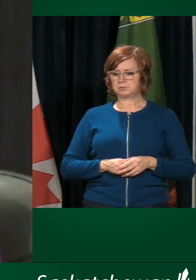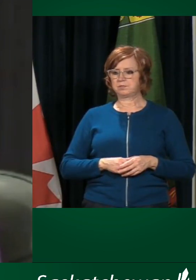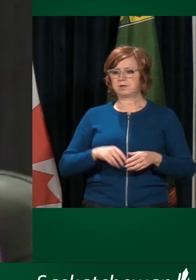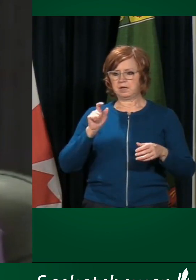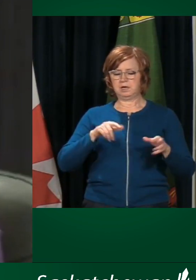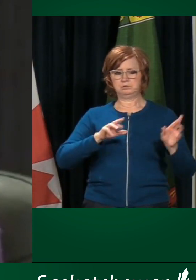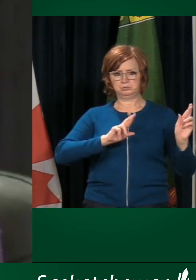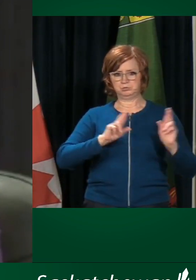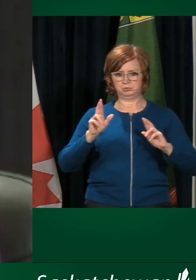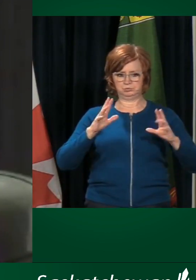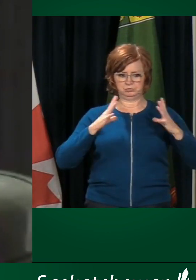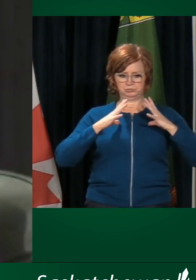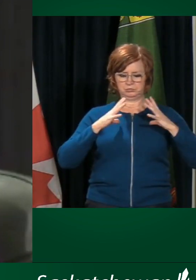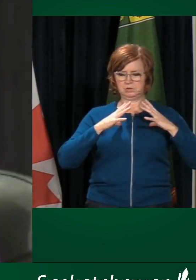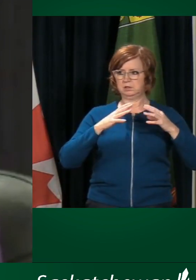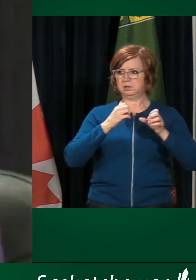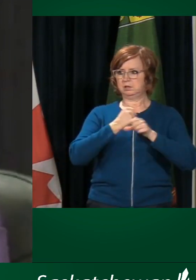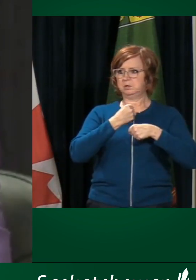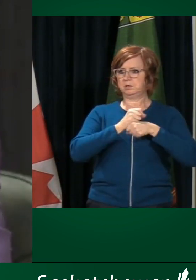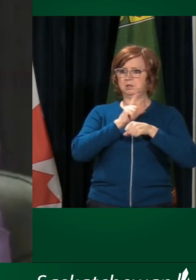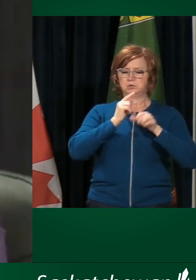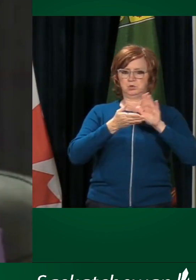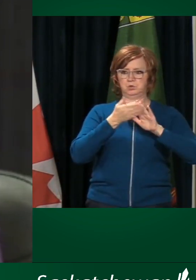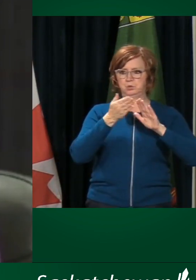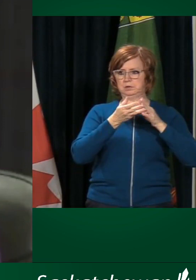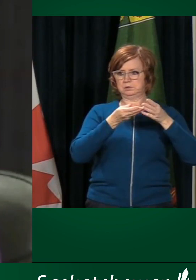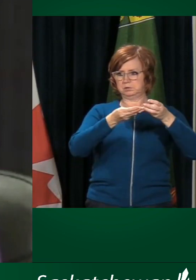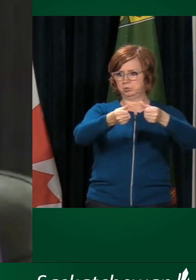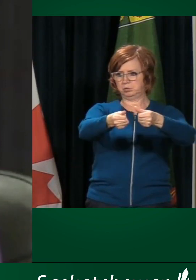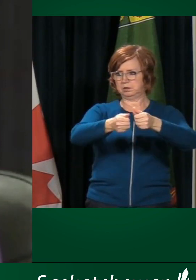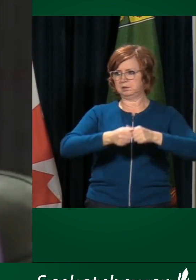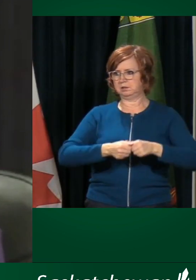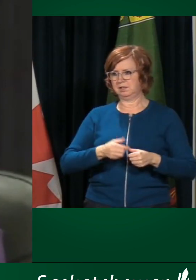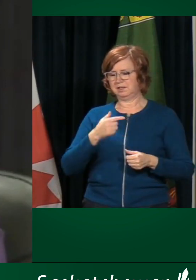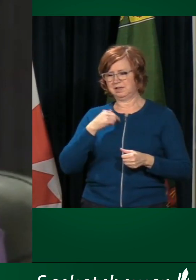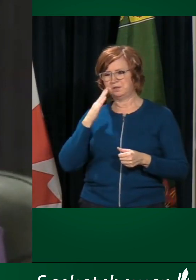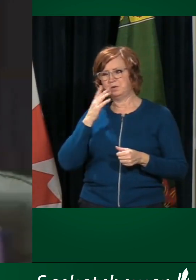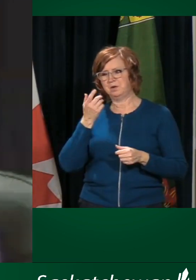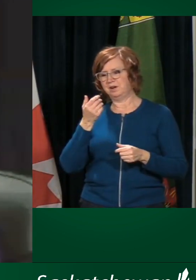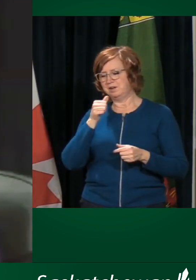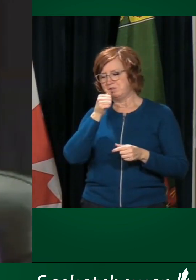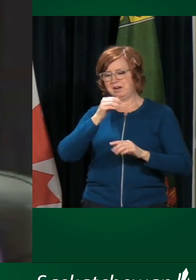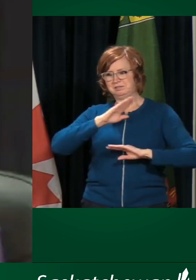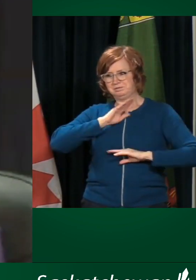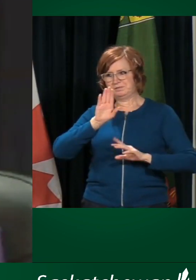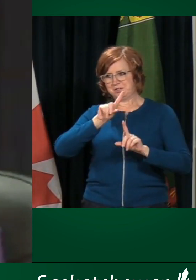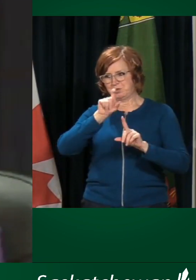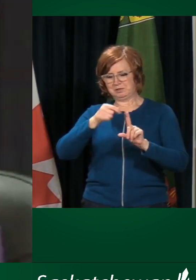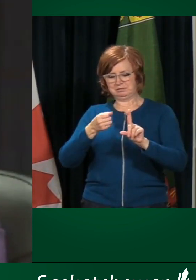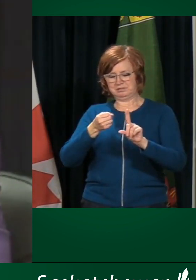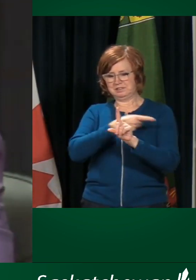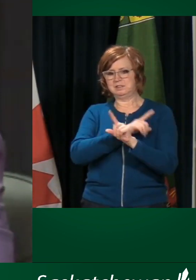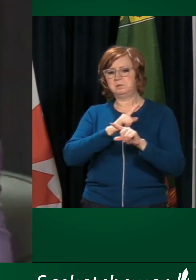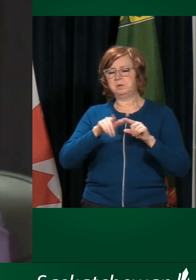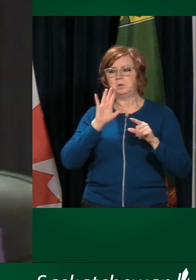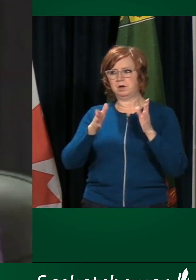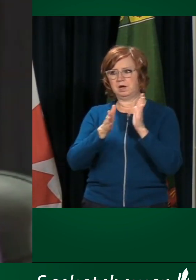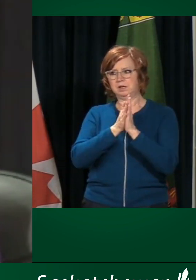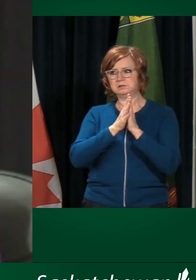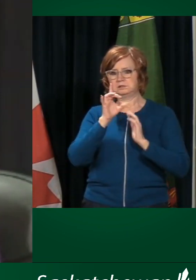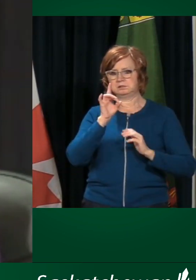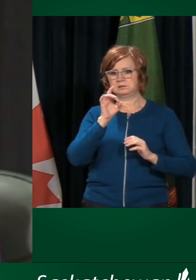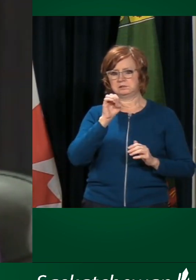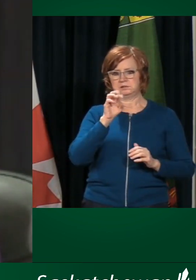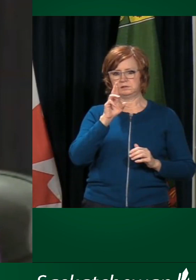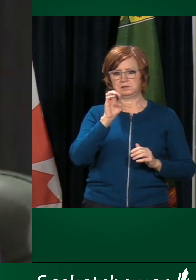providing residents to ensure the system smoothly goes back into full operation. I know that's not a complete answer to your question, and that's why I'm